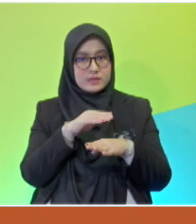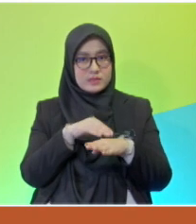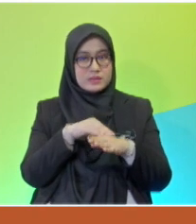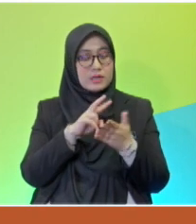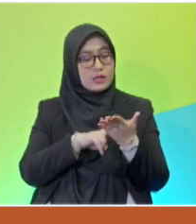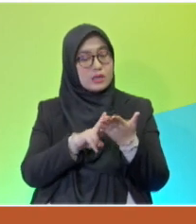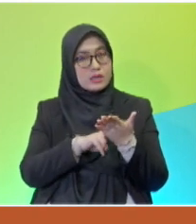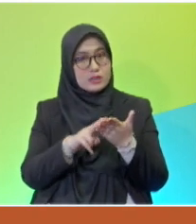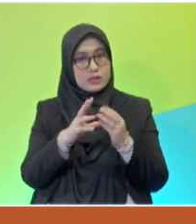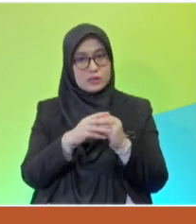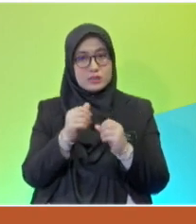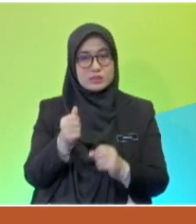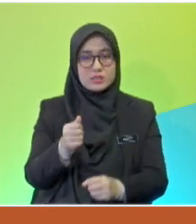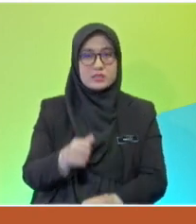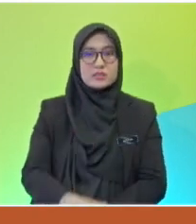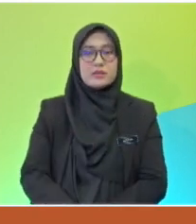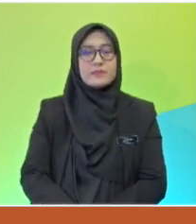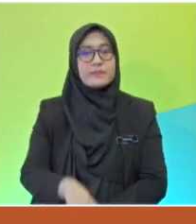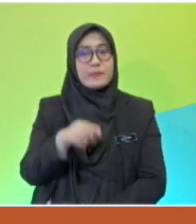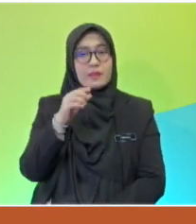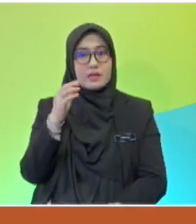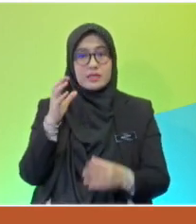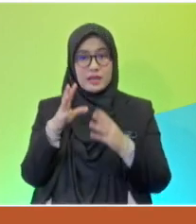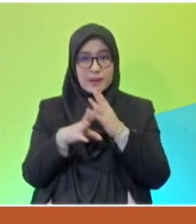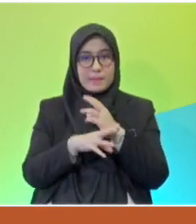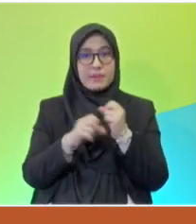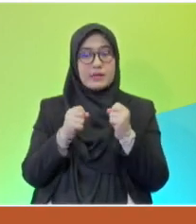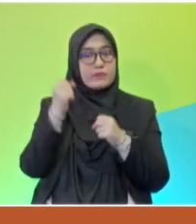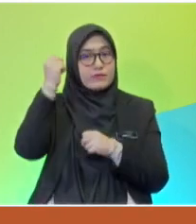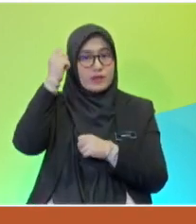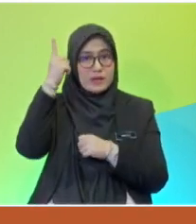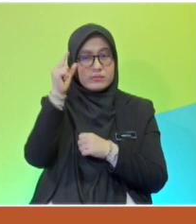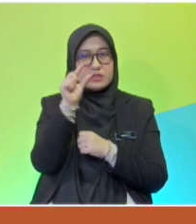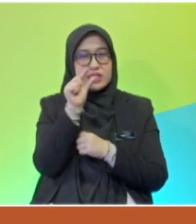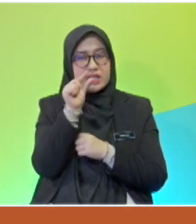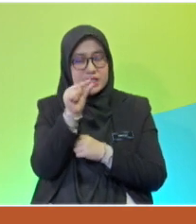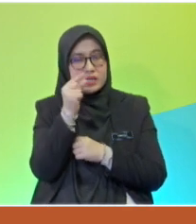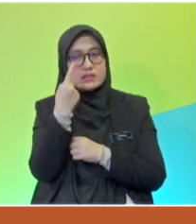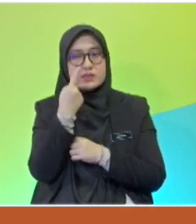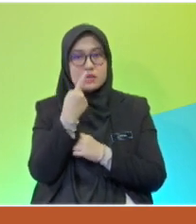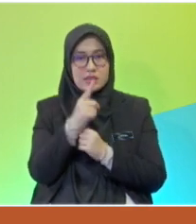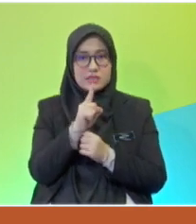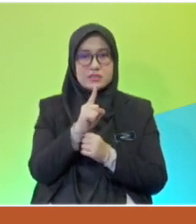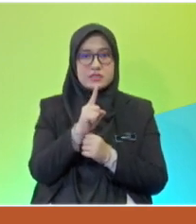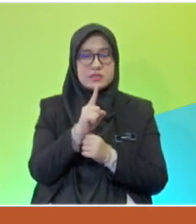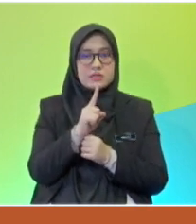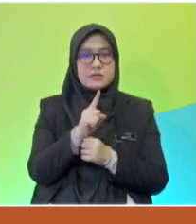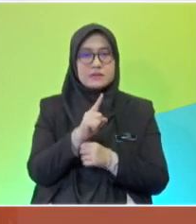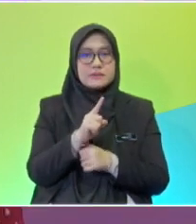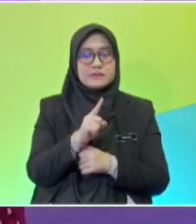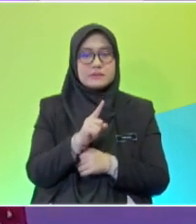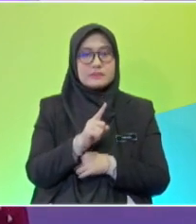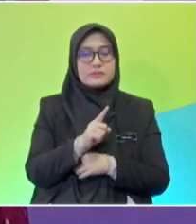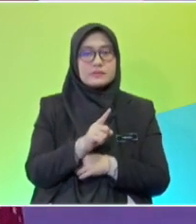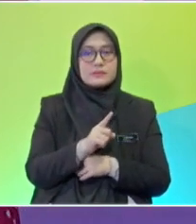if they display minimal understanding of the main ideas, this is from your observation, from you questioning them as you